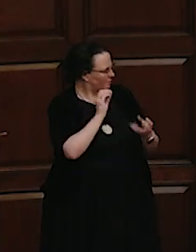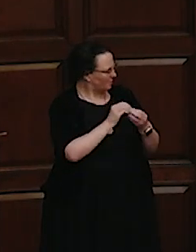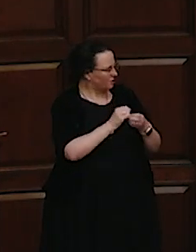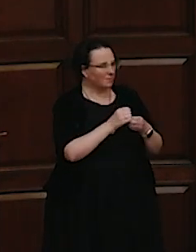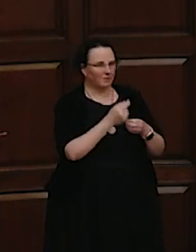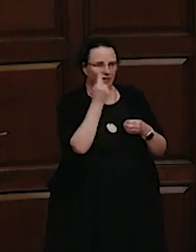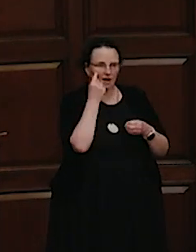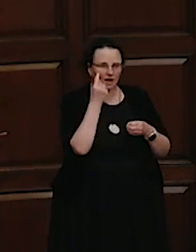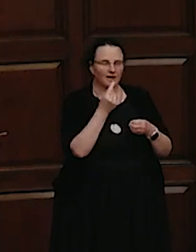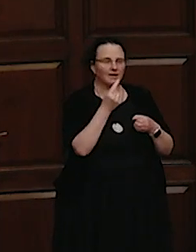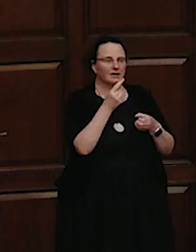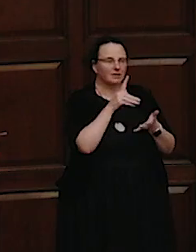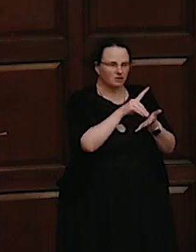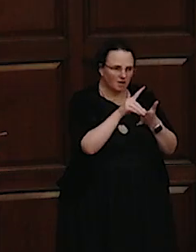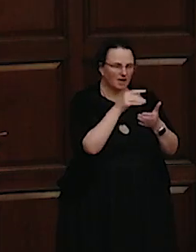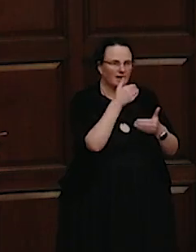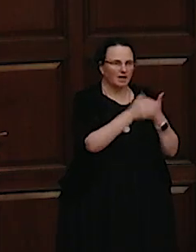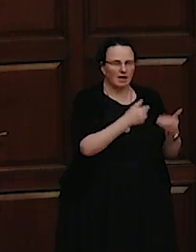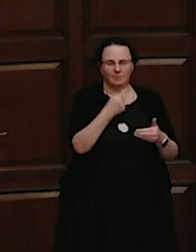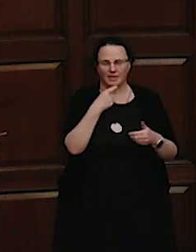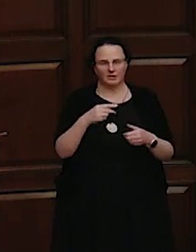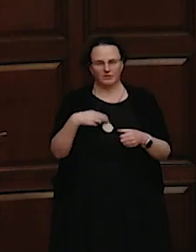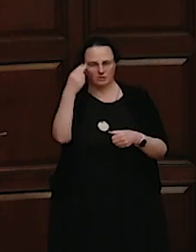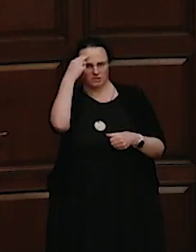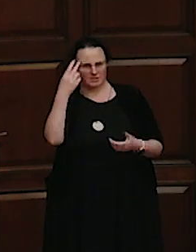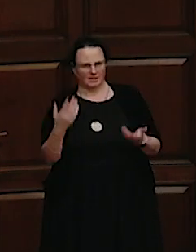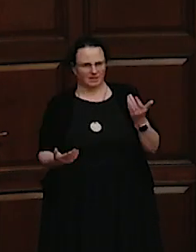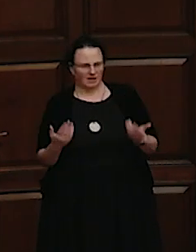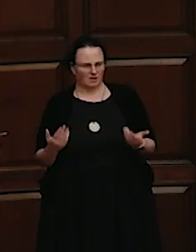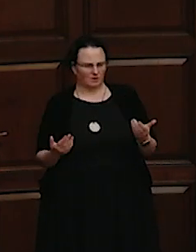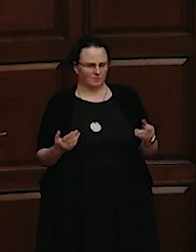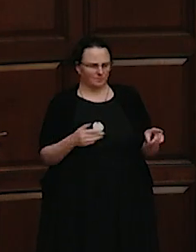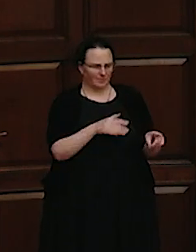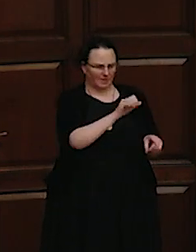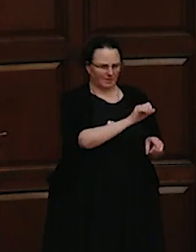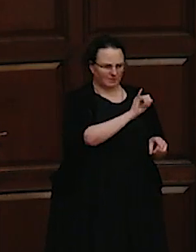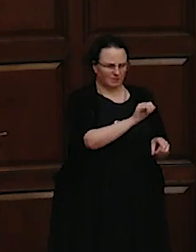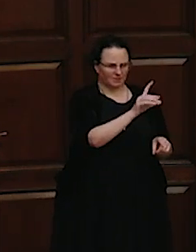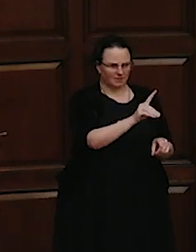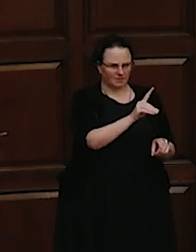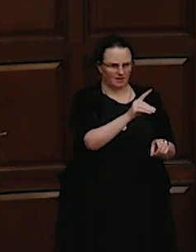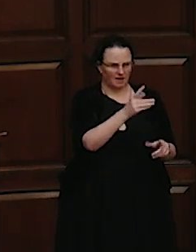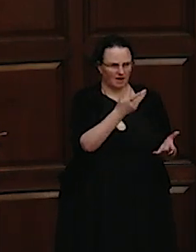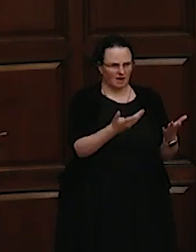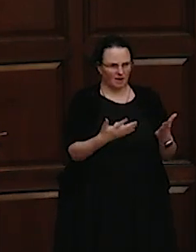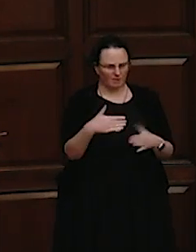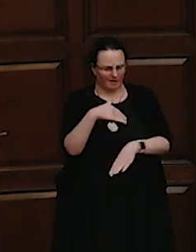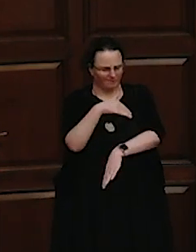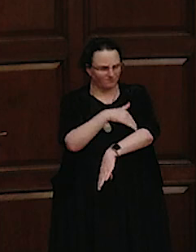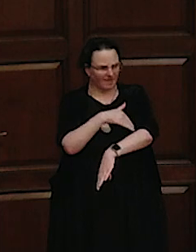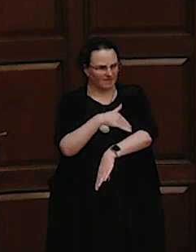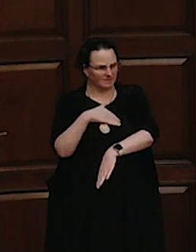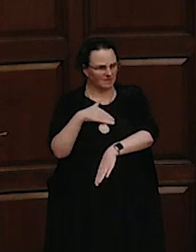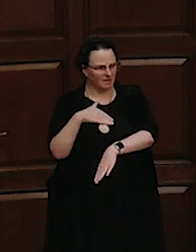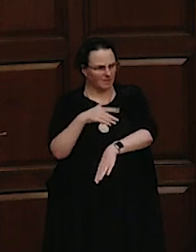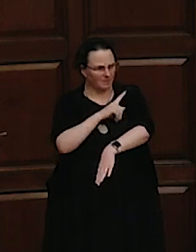with the dryness, I can never understand how the Sjögren's actually comes down and causes the muscle weakness.